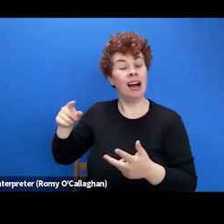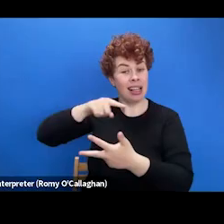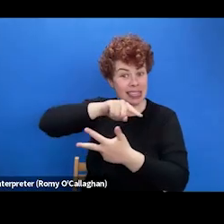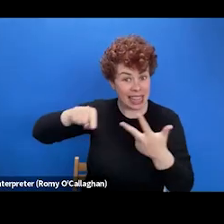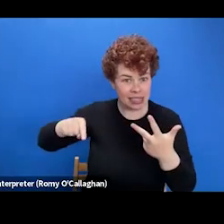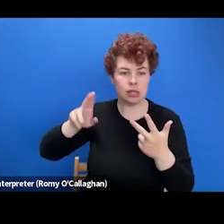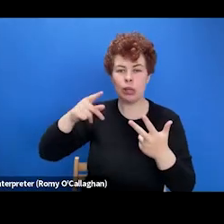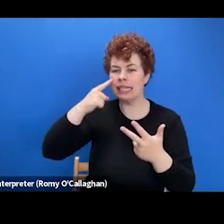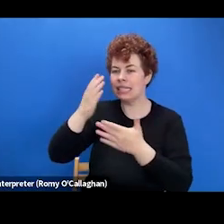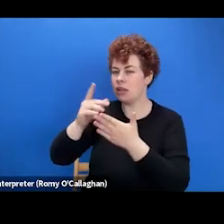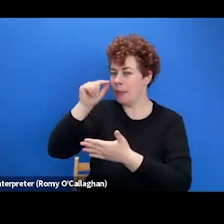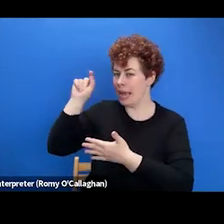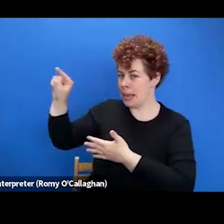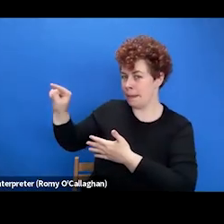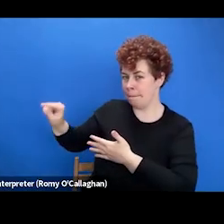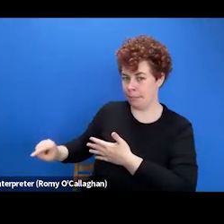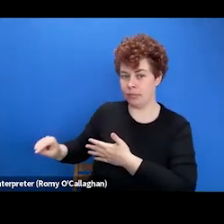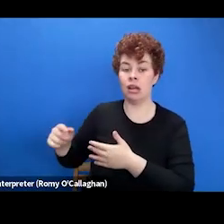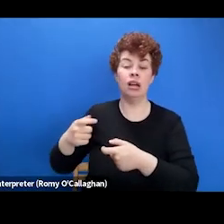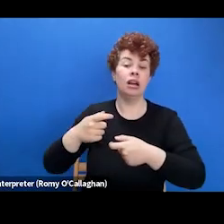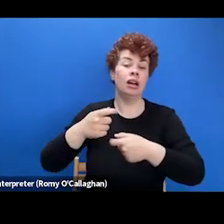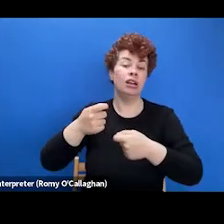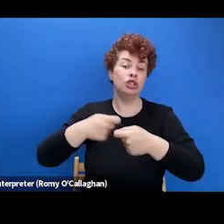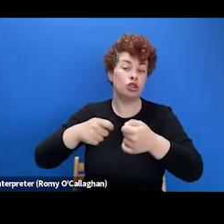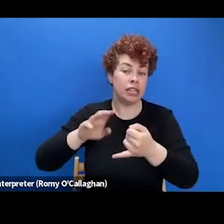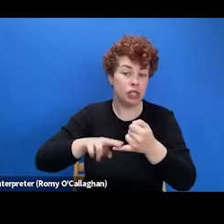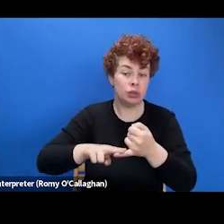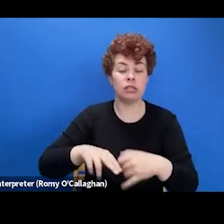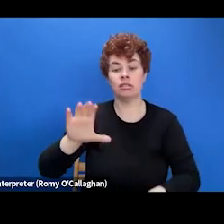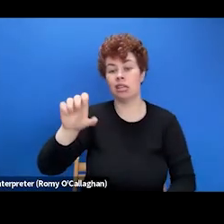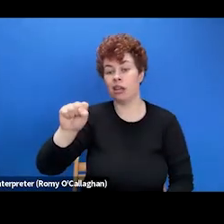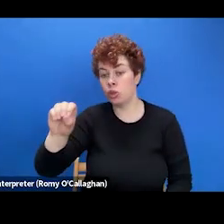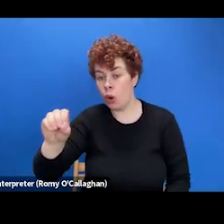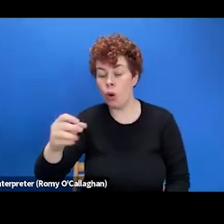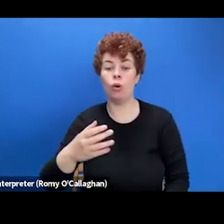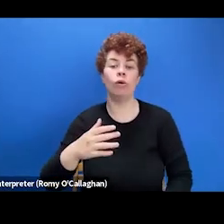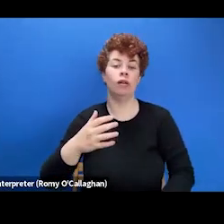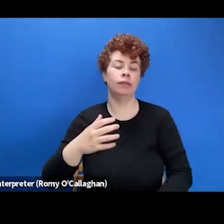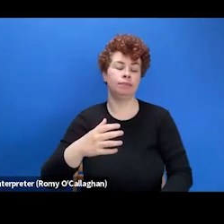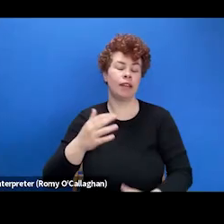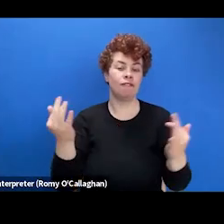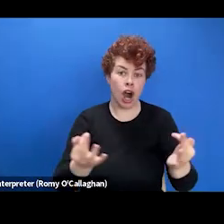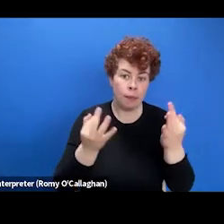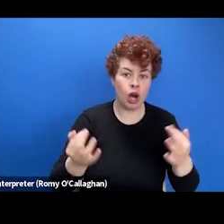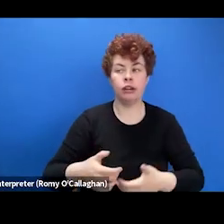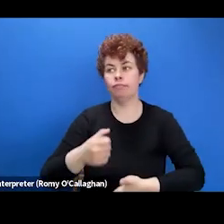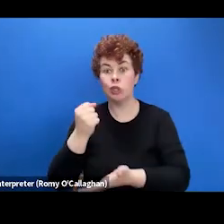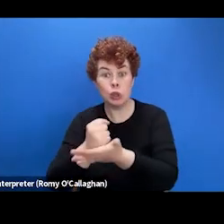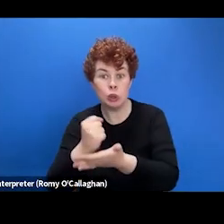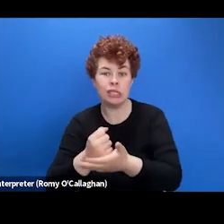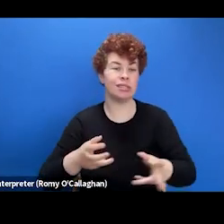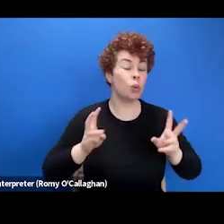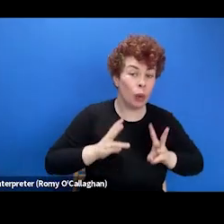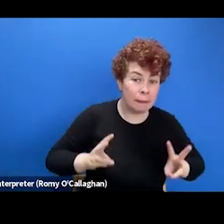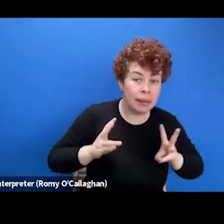names of the organizations are trade unions, civil society organizations, farmers' committees, students' organizations, women's